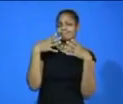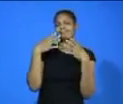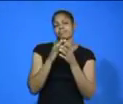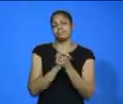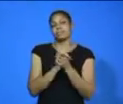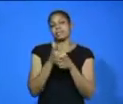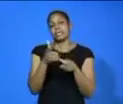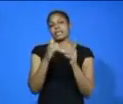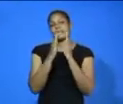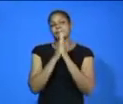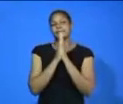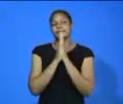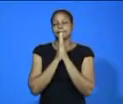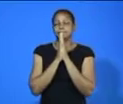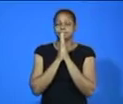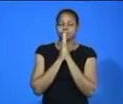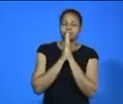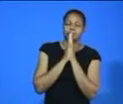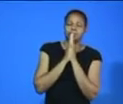Let us pray.